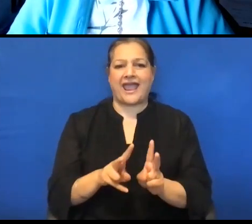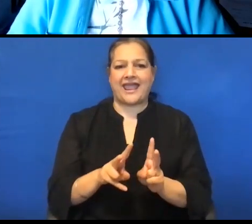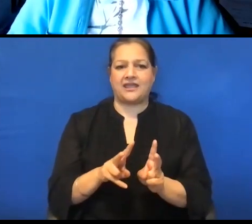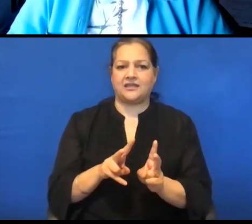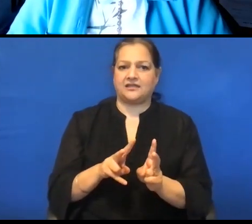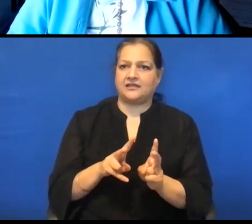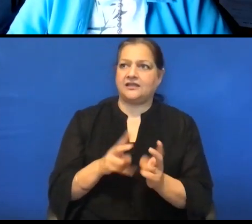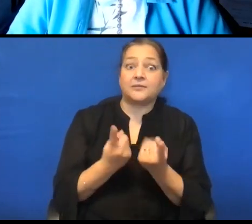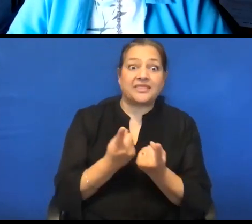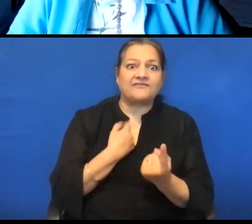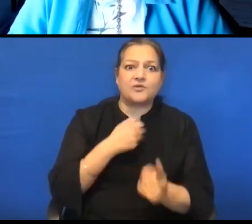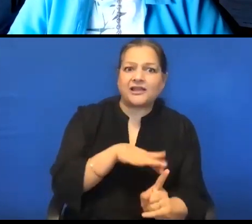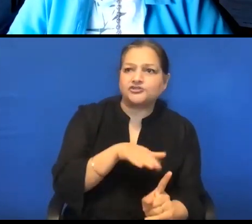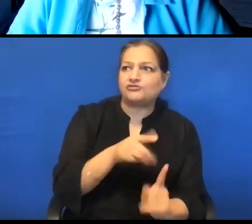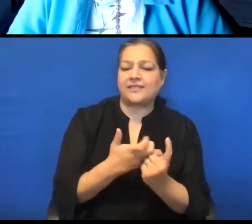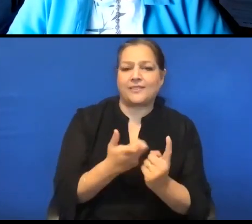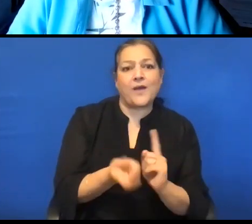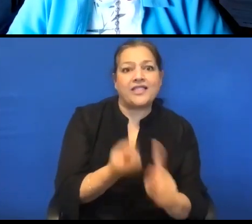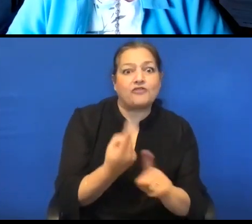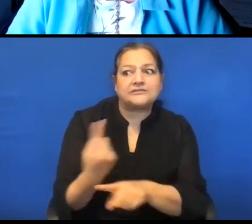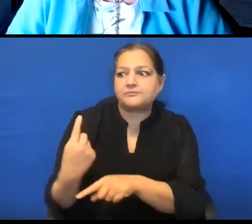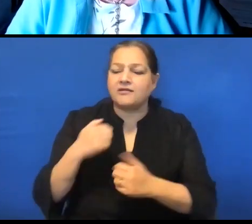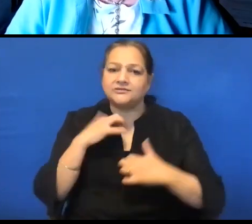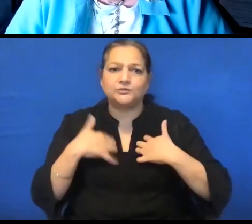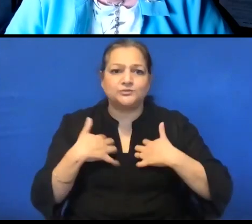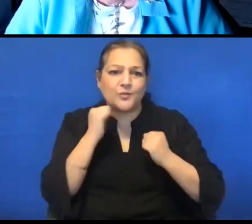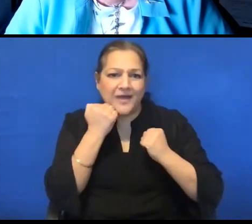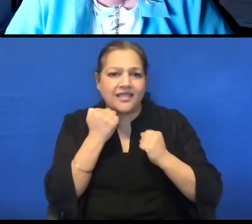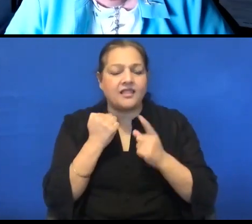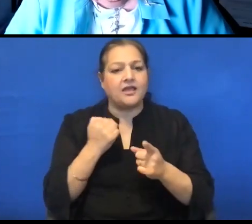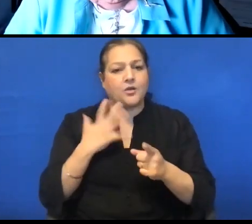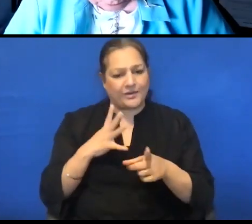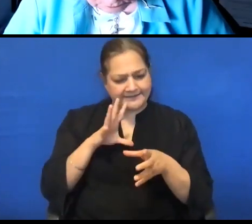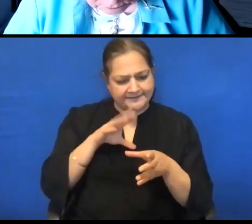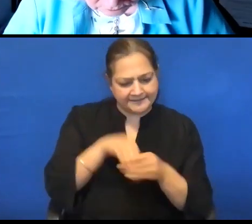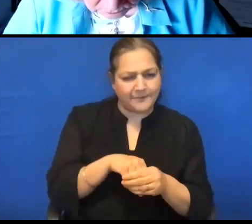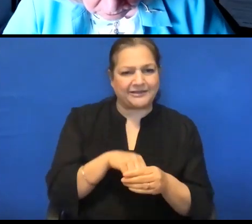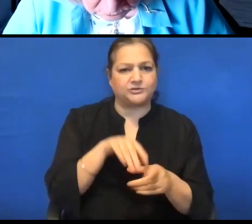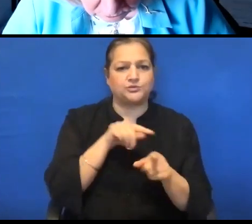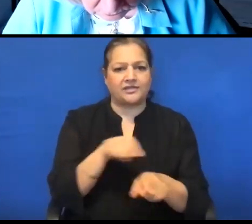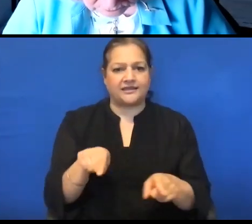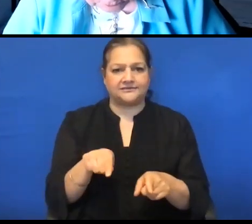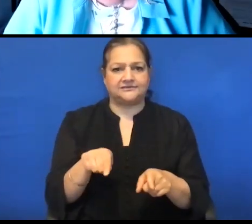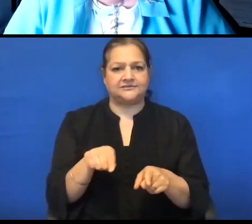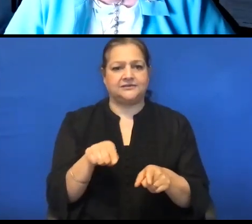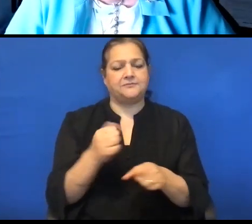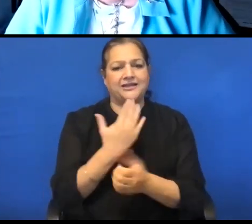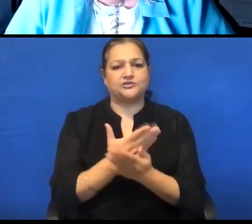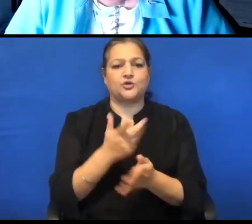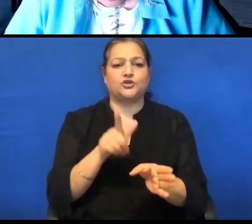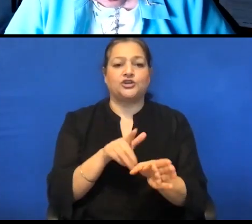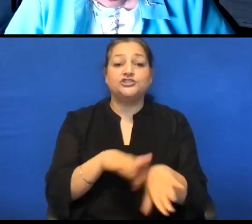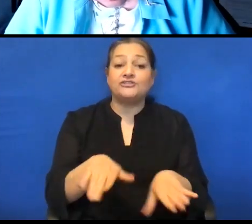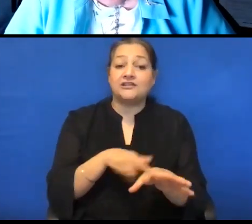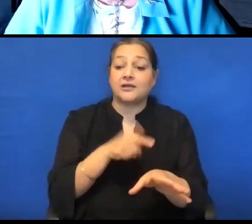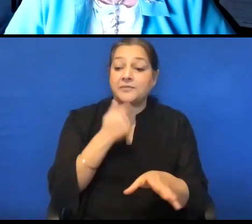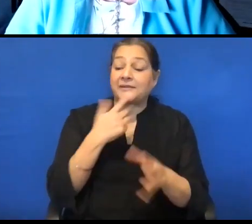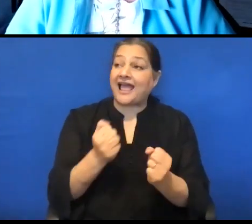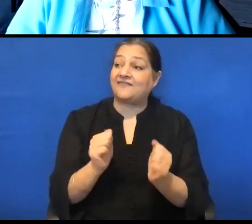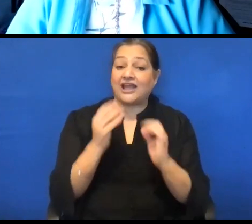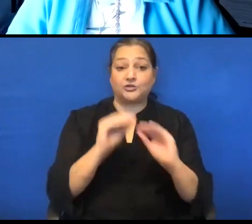children. We've got to get into that. We've got to make sure that children, young people get the education that suits them, not the education some minister